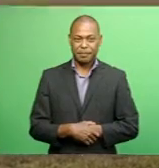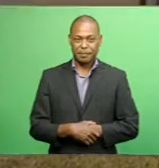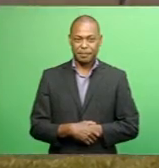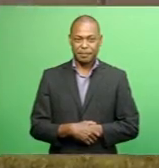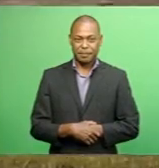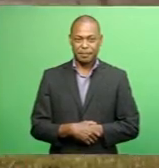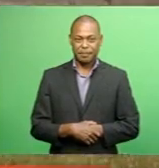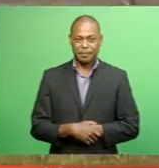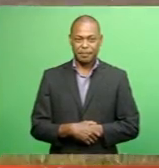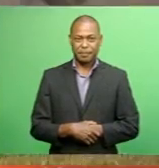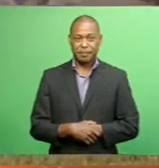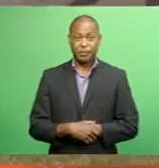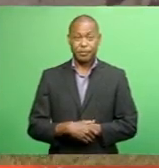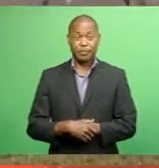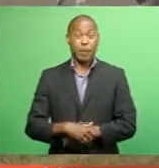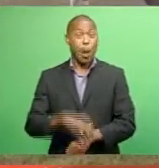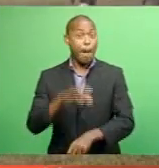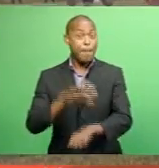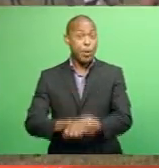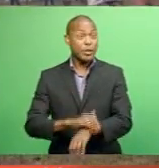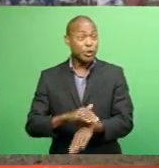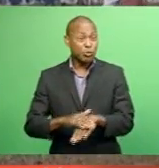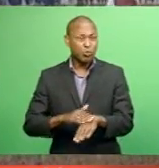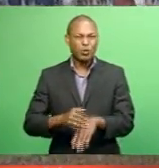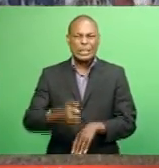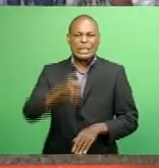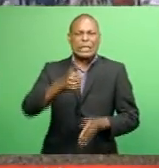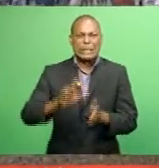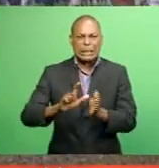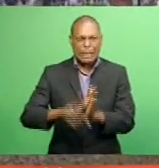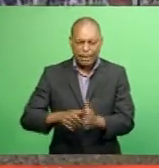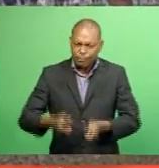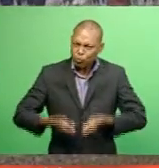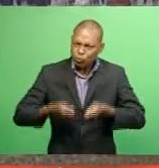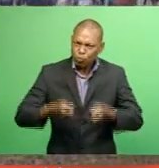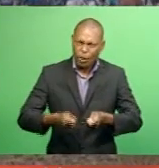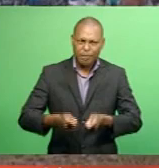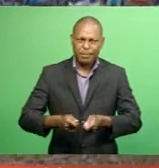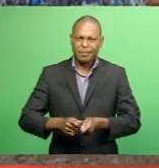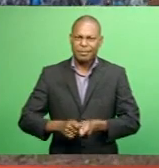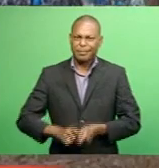The Police Blue side scored 6 unanswered tries to secure their third win in the